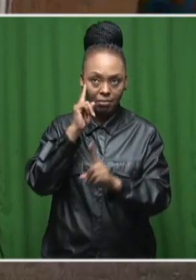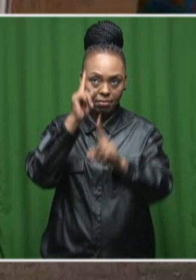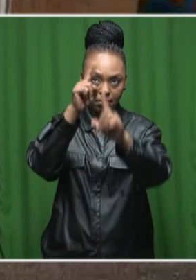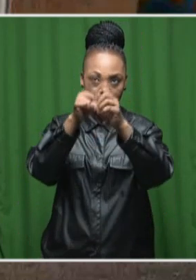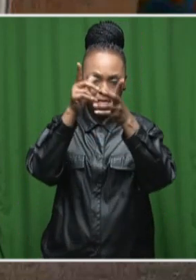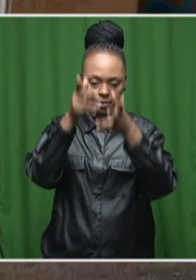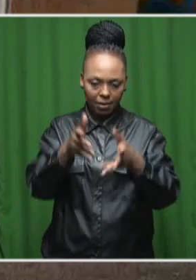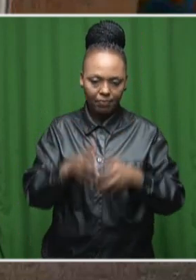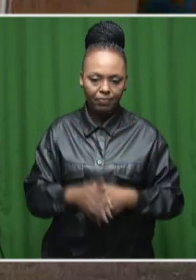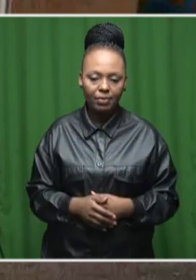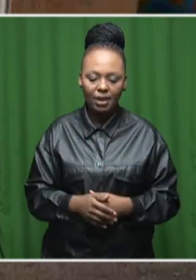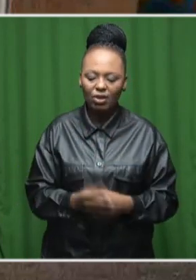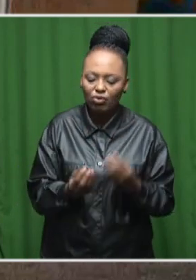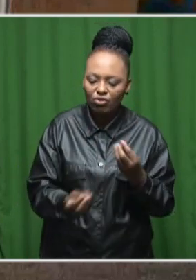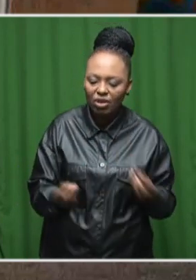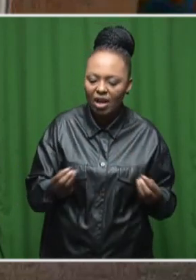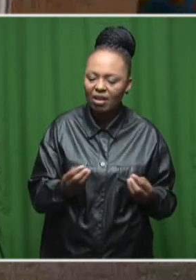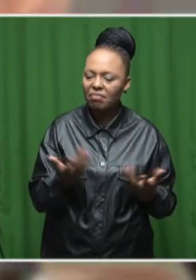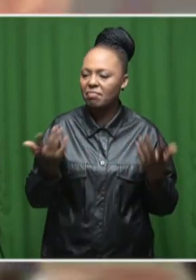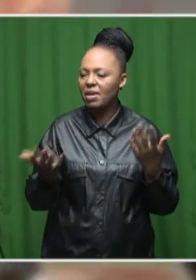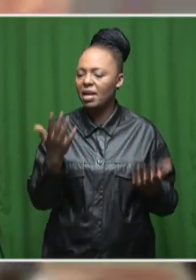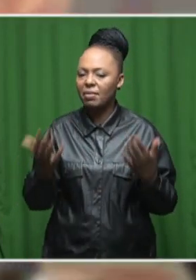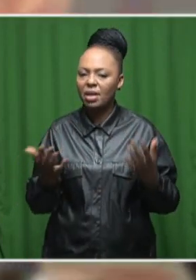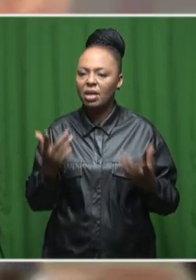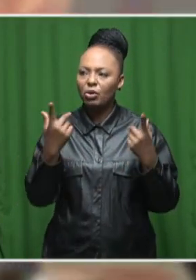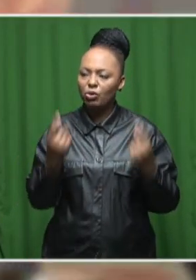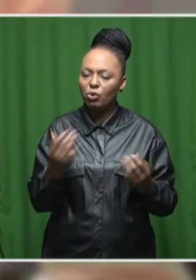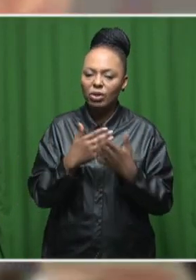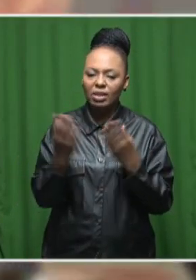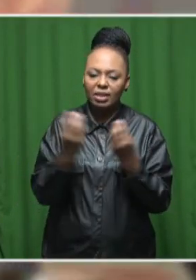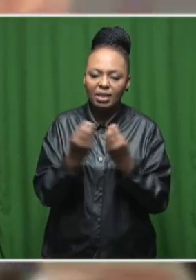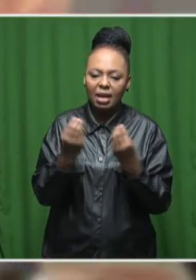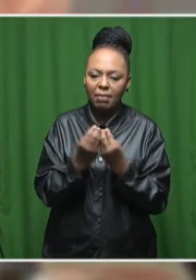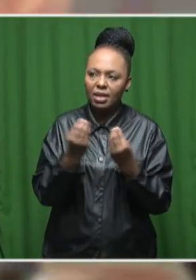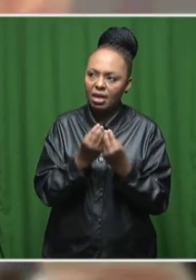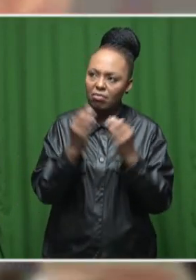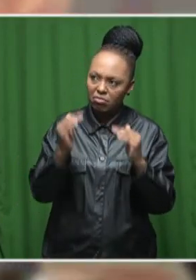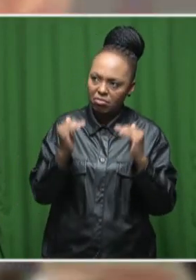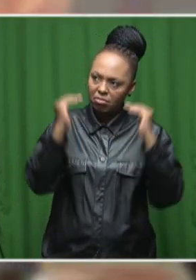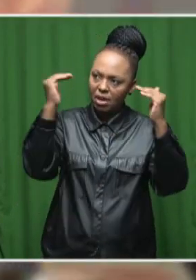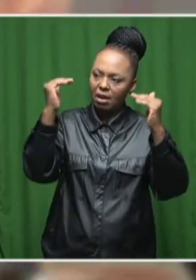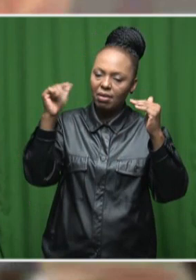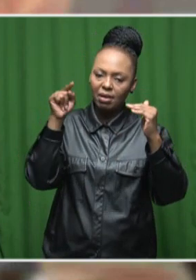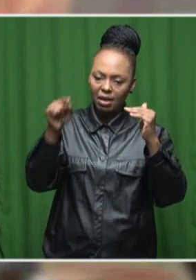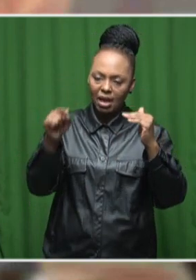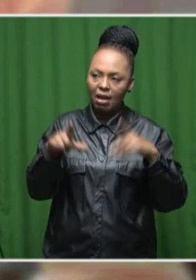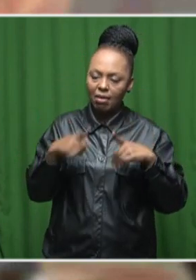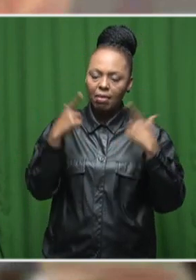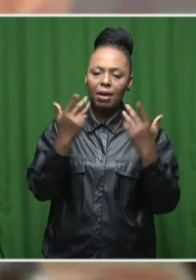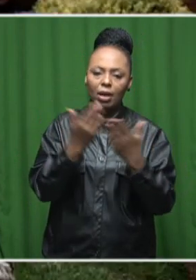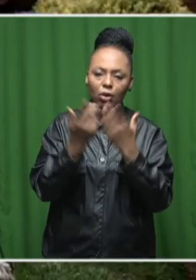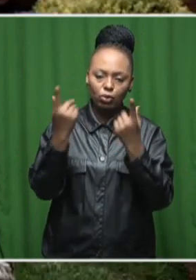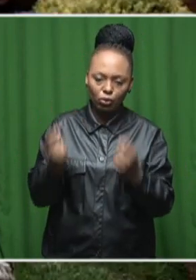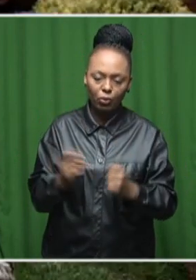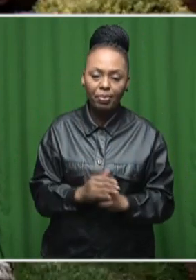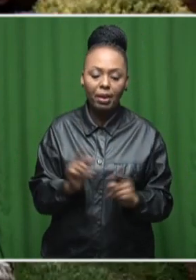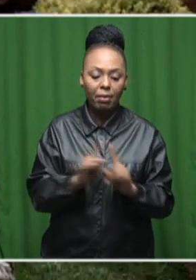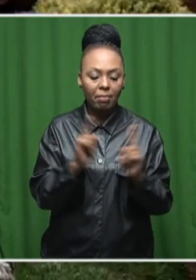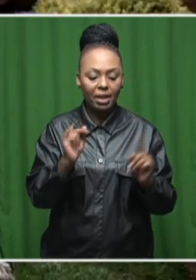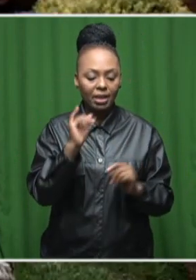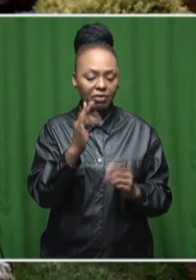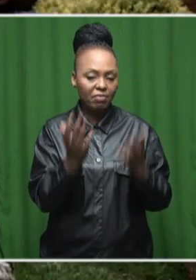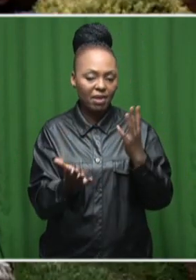a child can fly and go and do something quite advanced, then they can go ahead and do that. But if there are